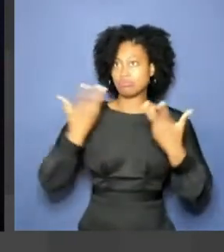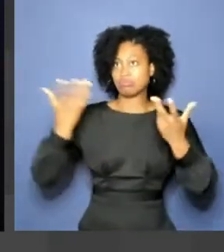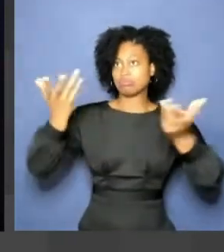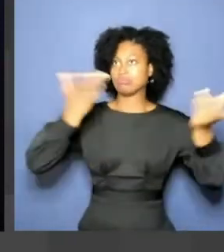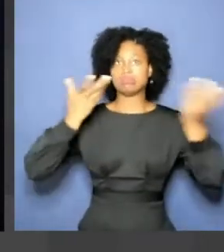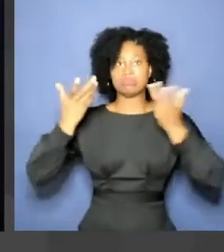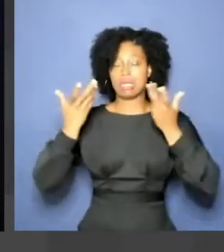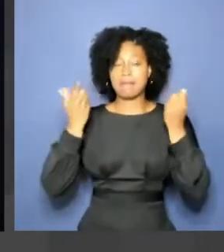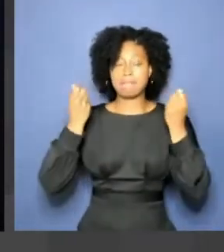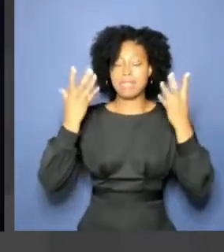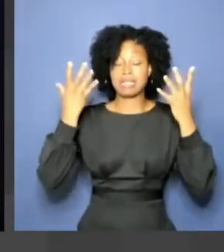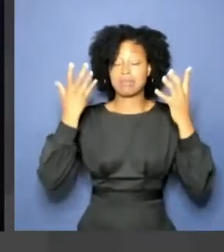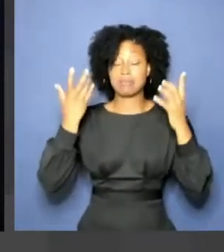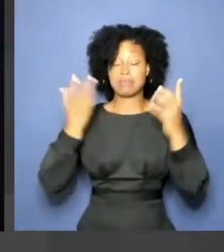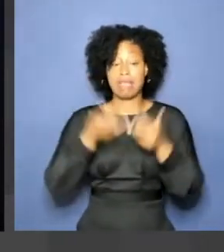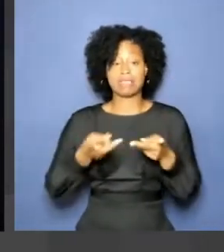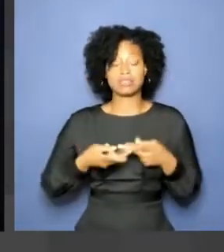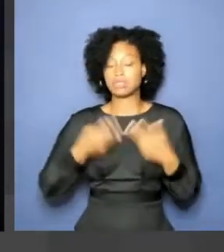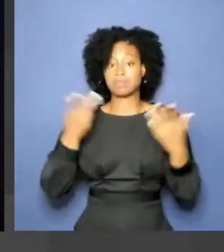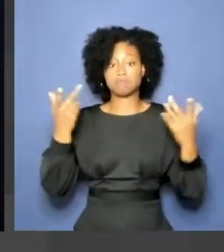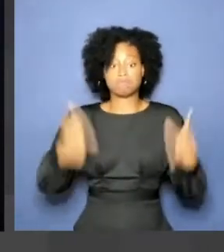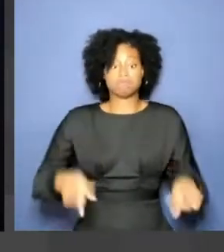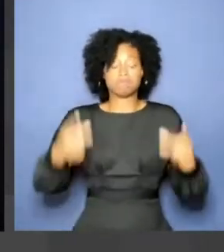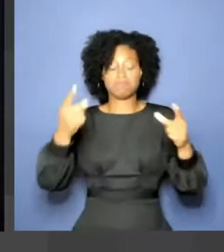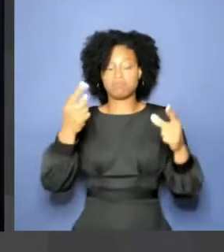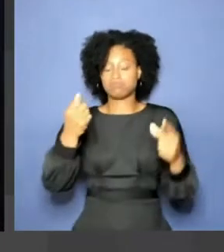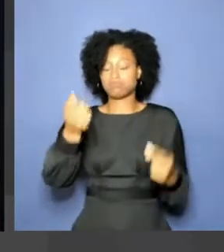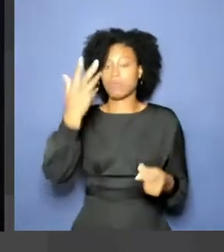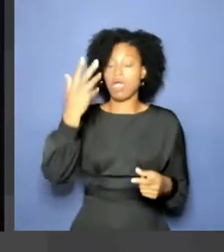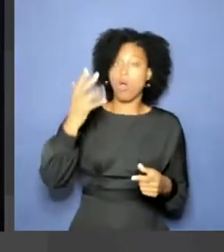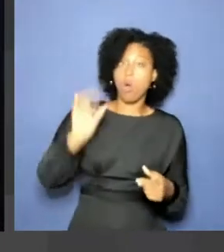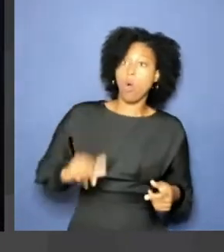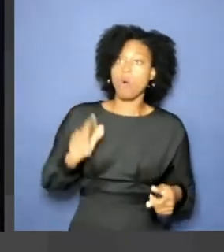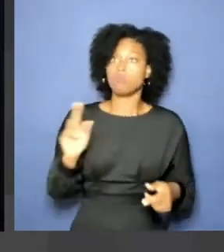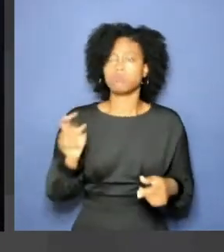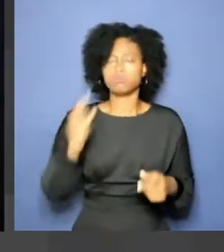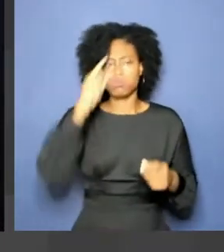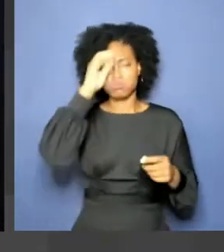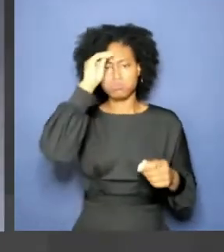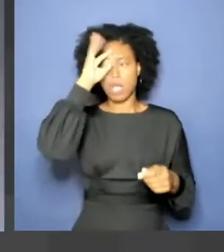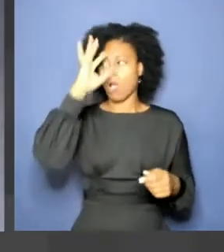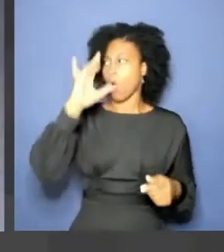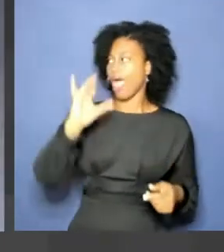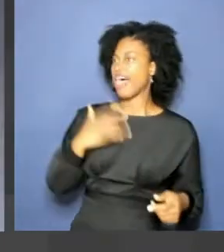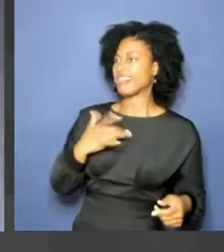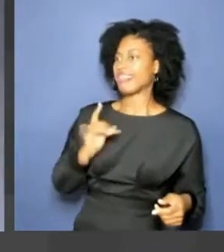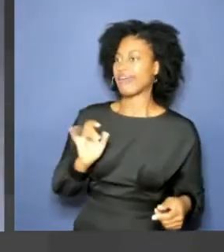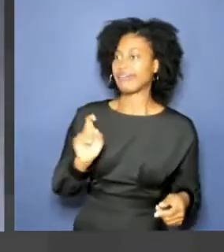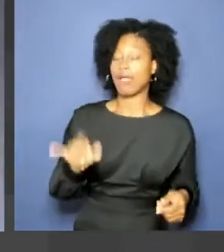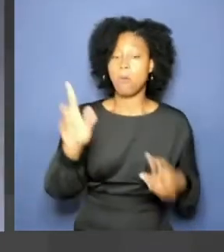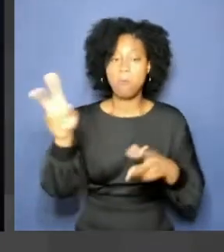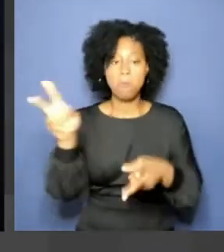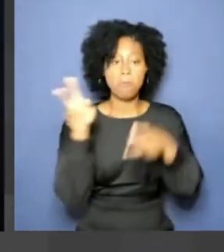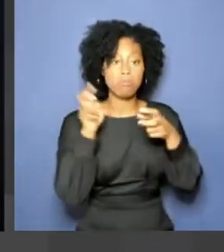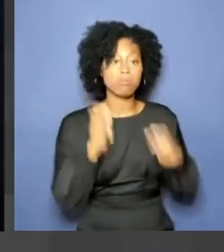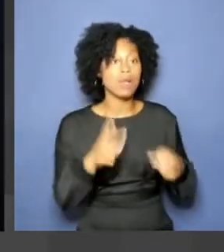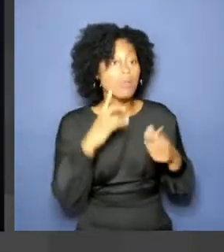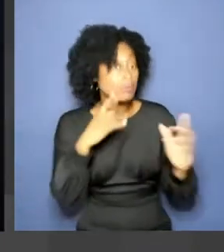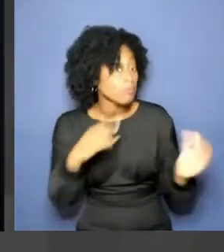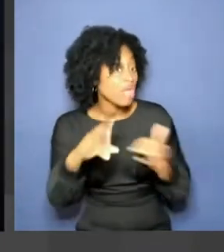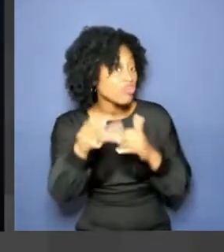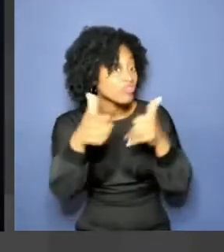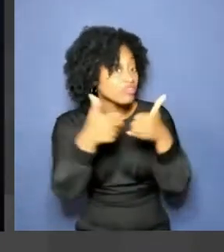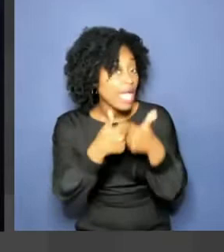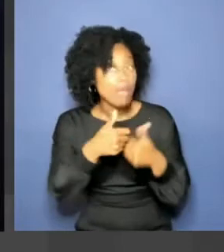spontaneously appears when you're walking around in the park, or often you play other games, watching movies, or playing Minecraft.